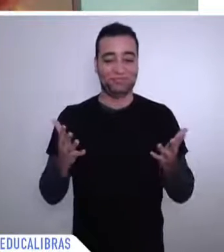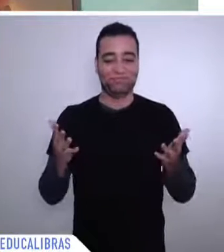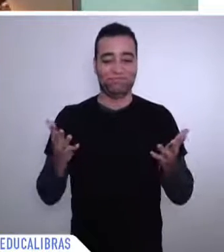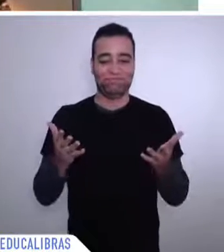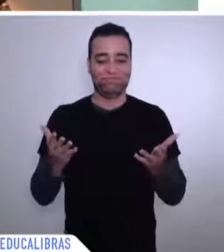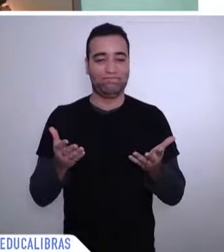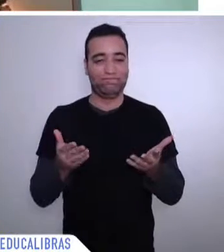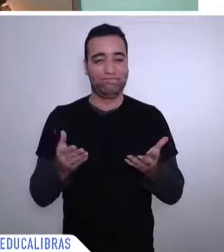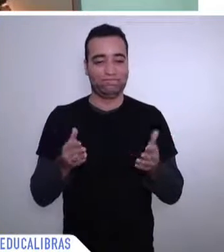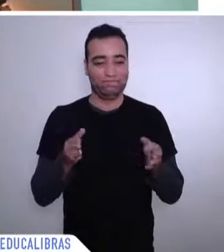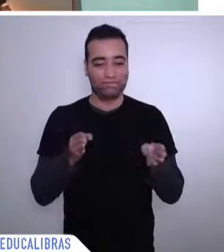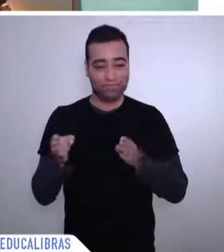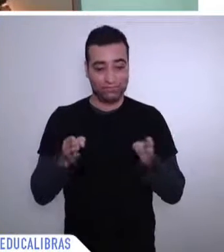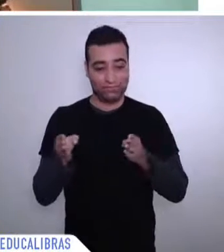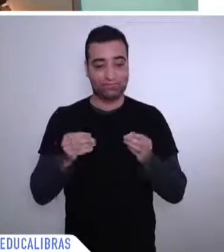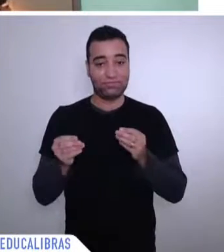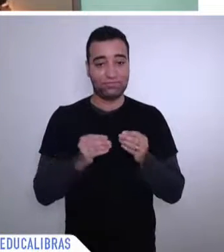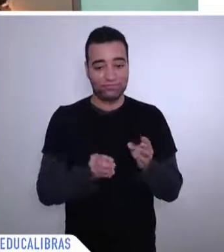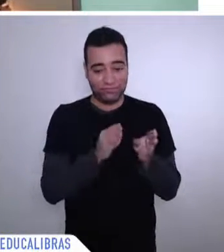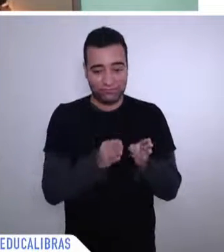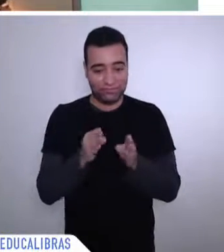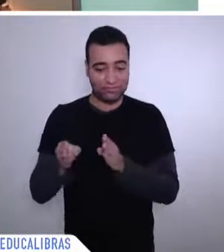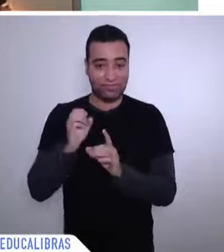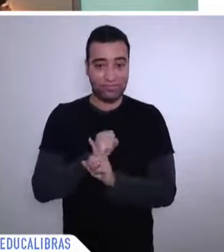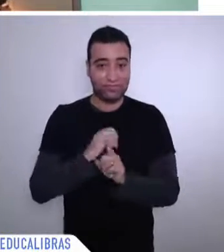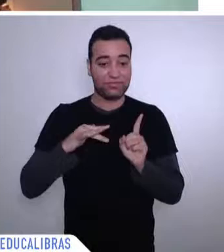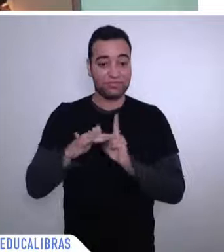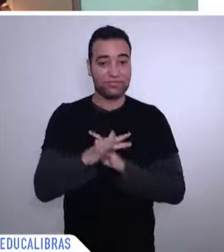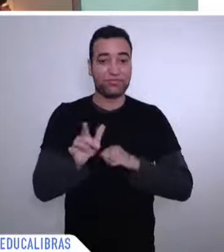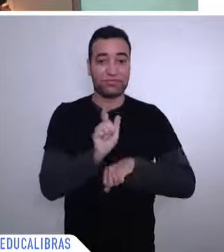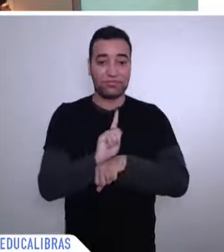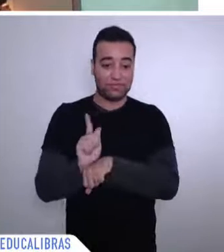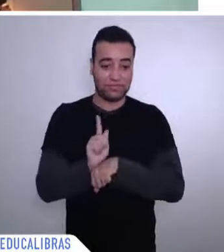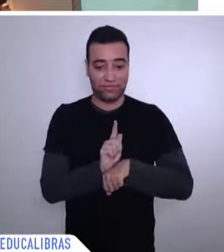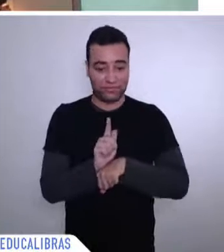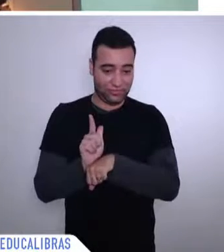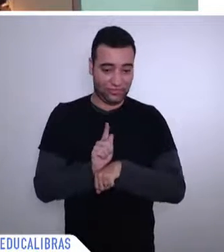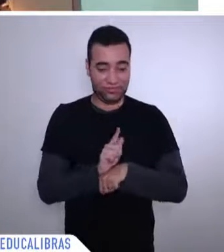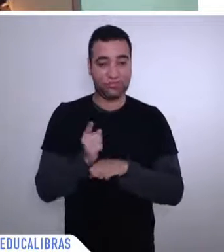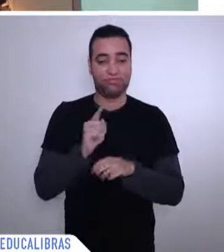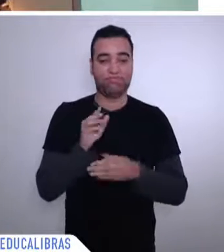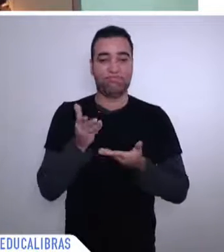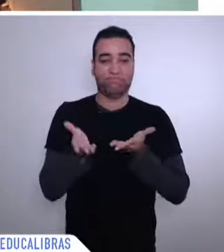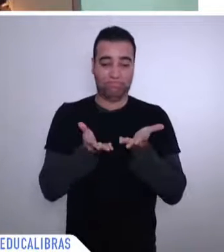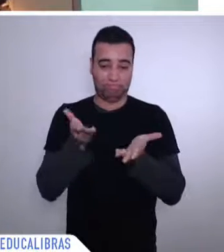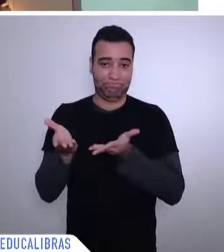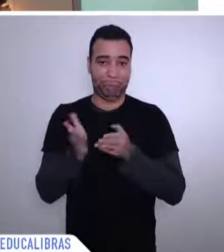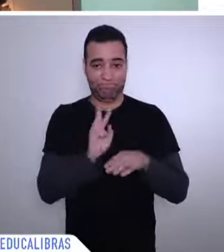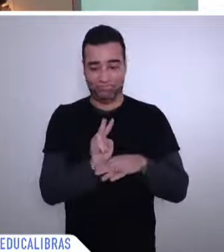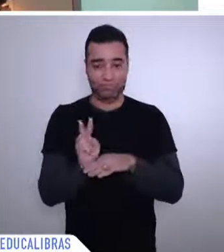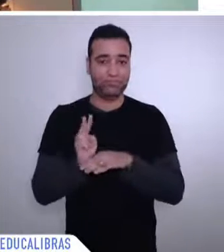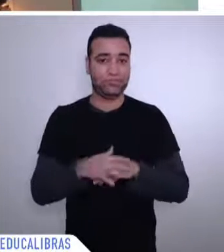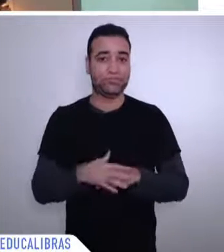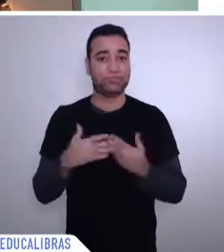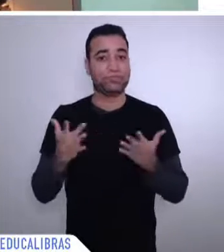is changing this distribution, which is your social organization of the risk management and care.